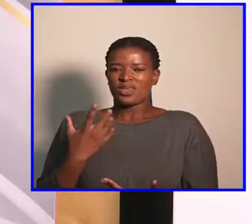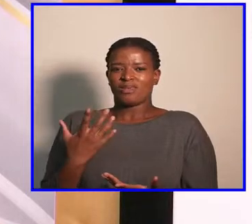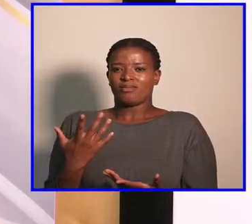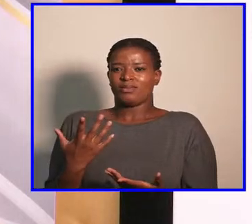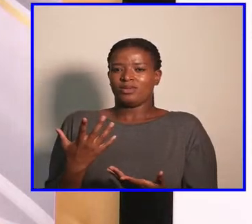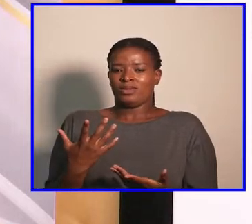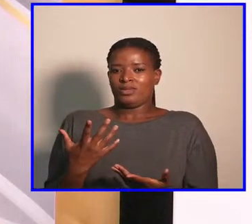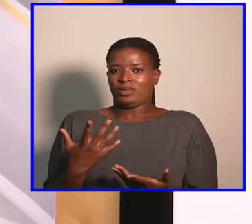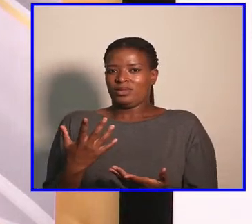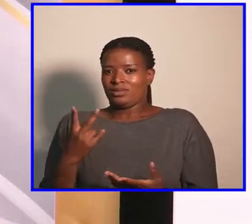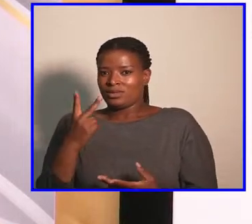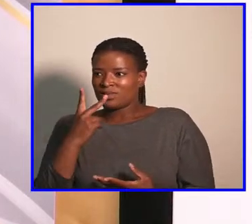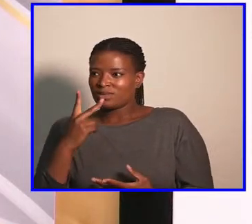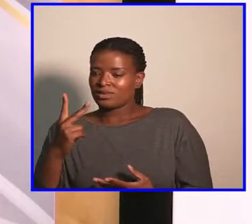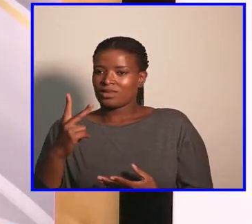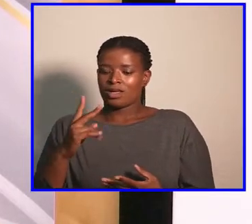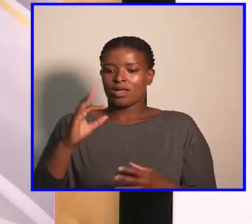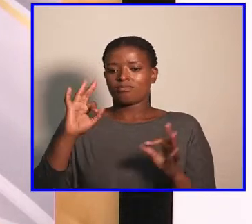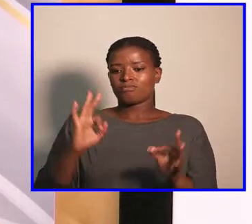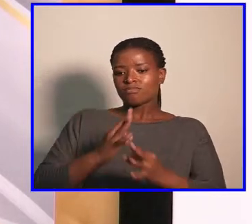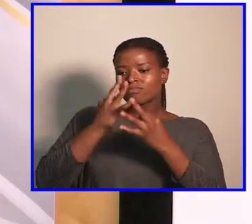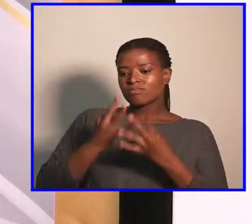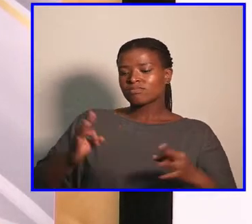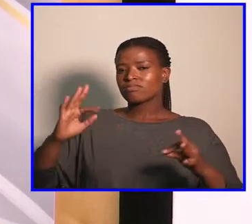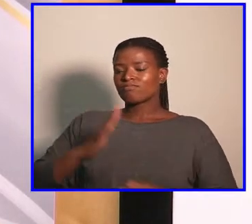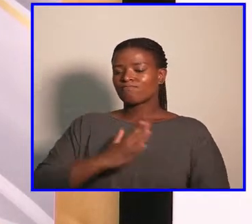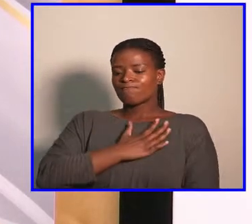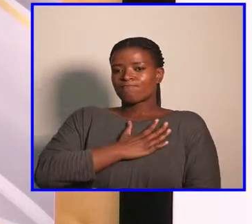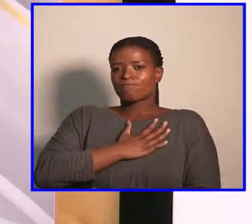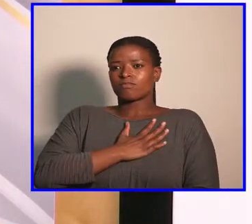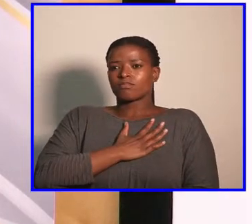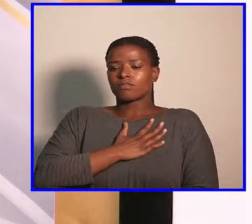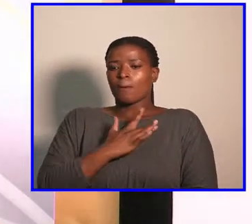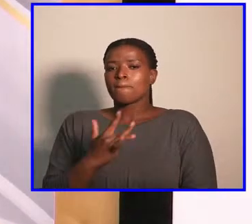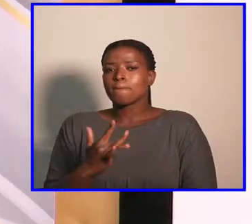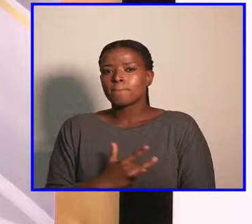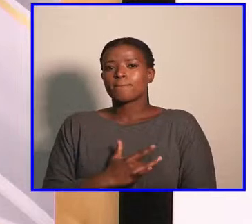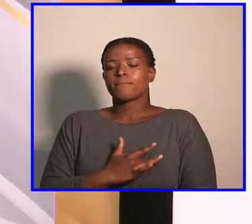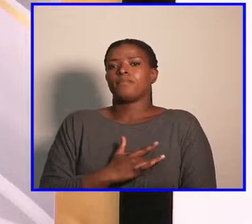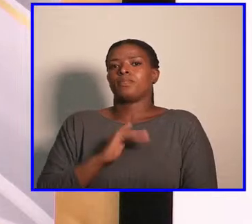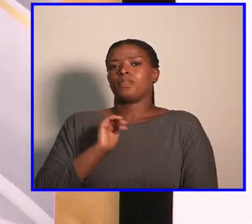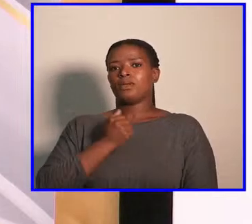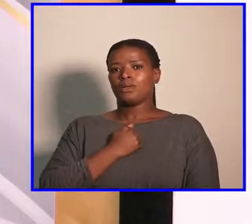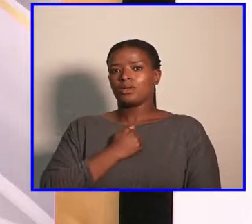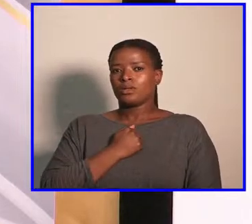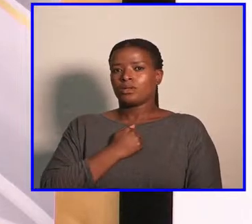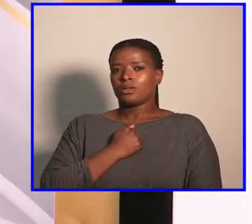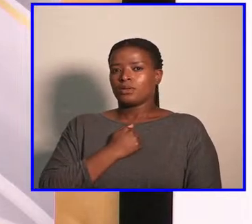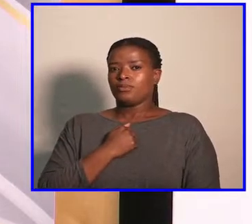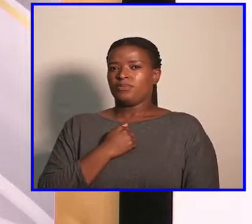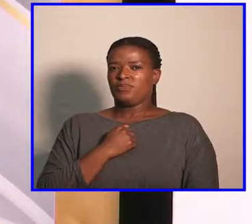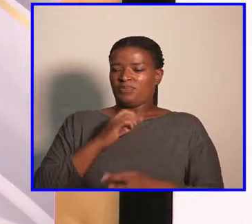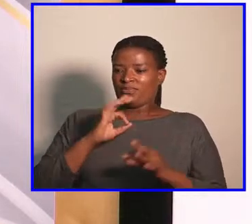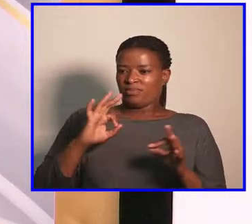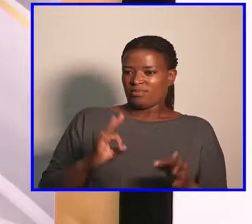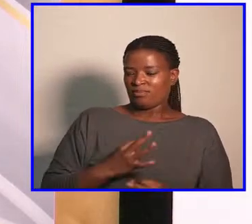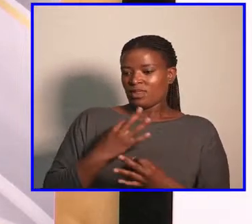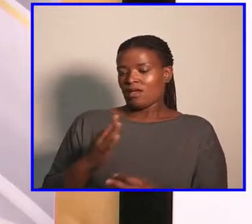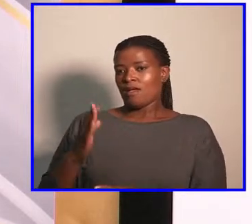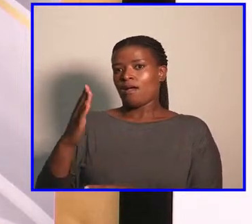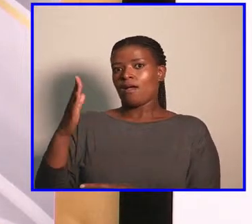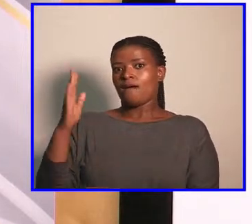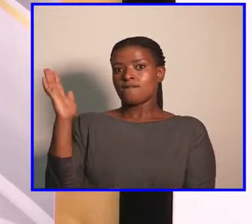when we sing our national anthem. It touches our heart. When we stand beside our